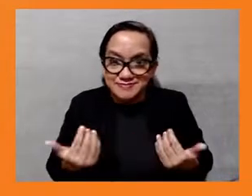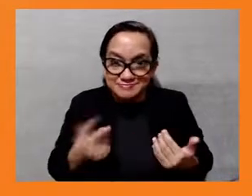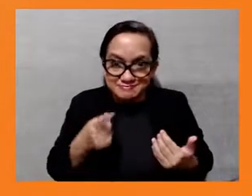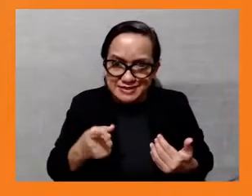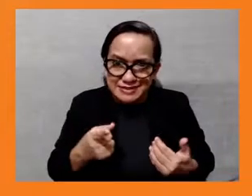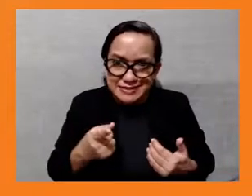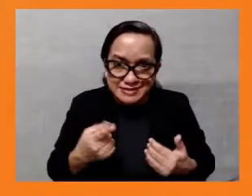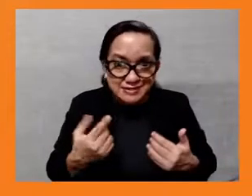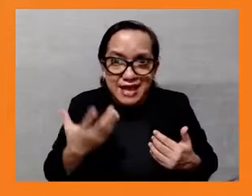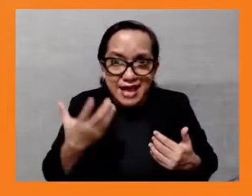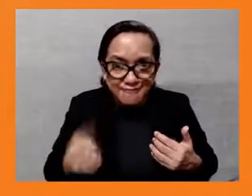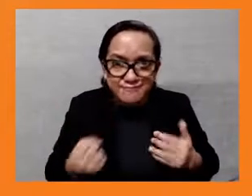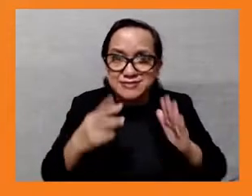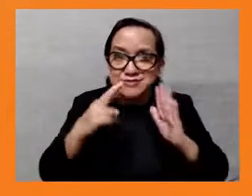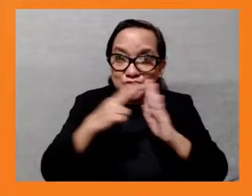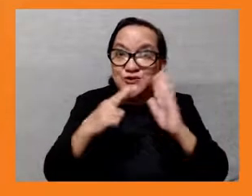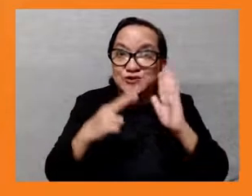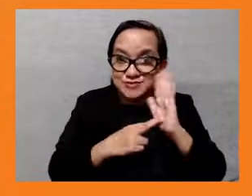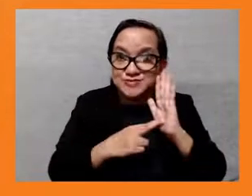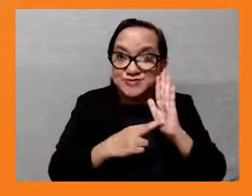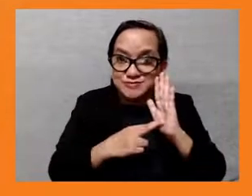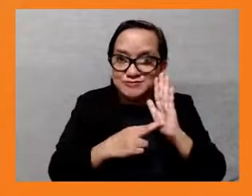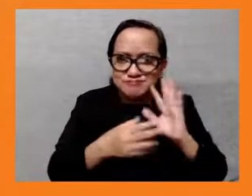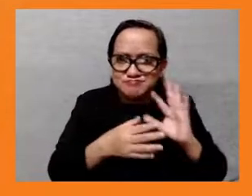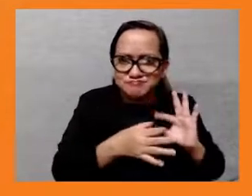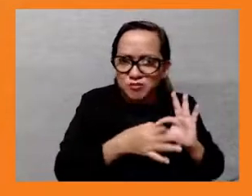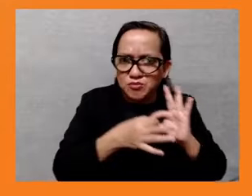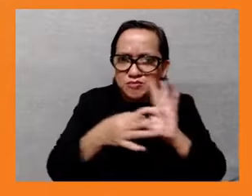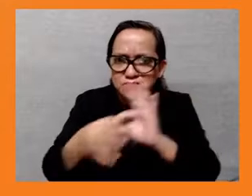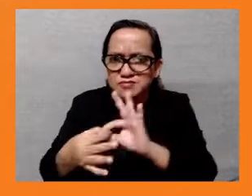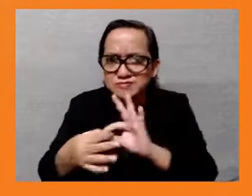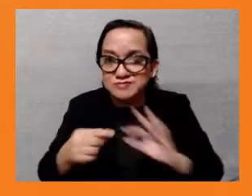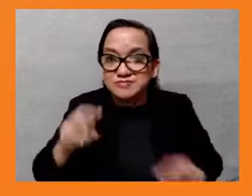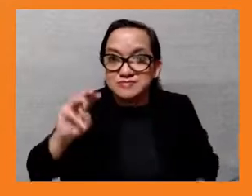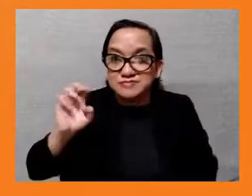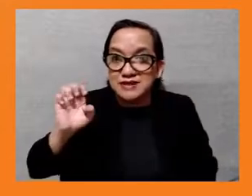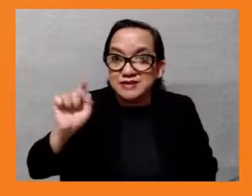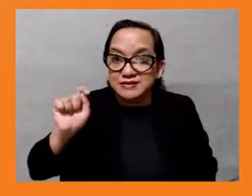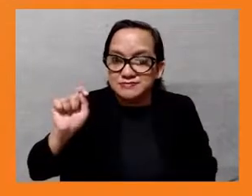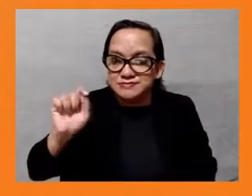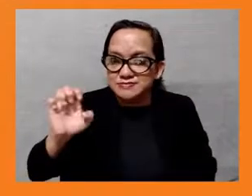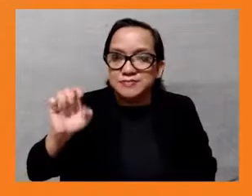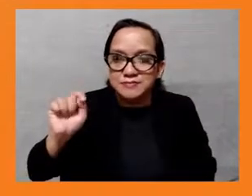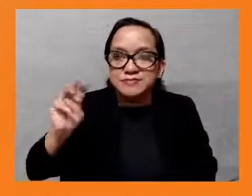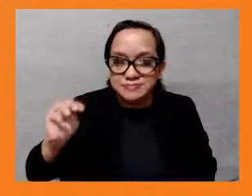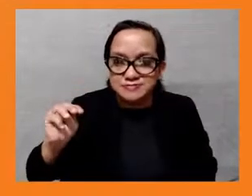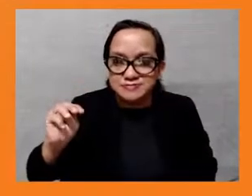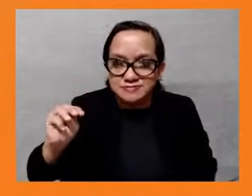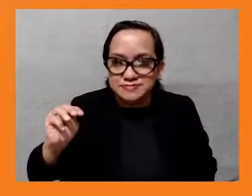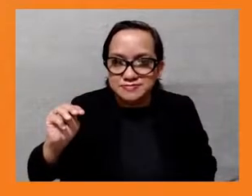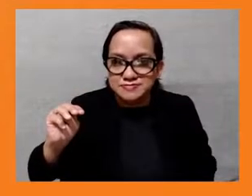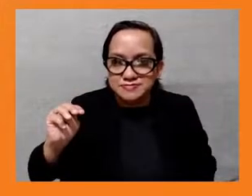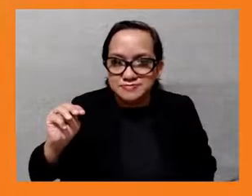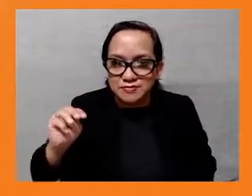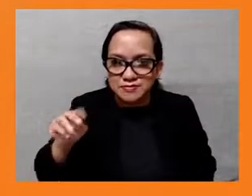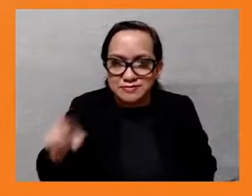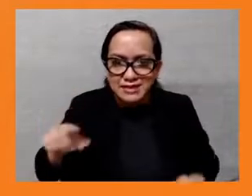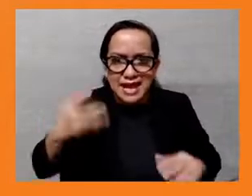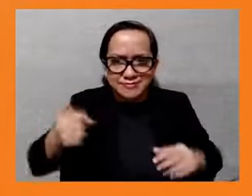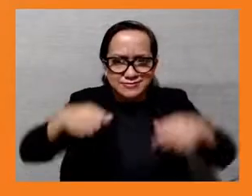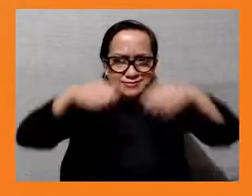energy incinerator issue has not been touched upon in the panel. One of the points which they're asking is, as a result